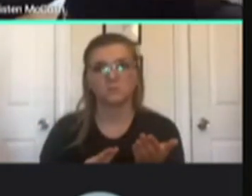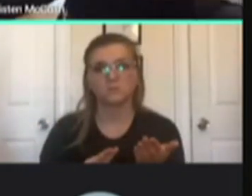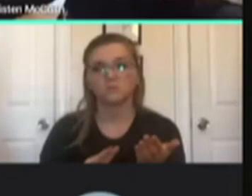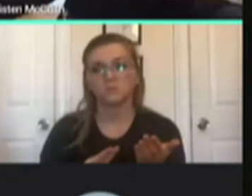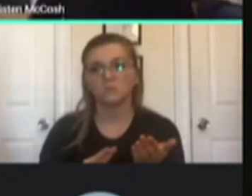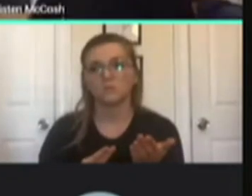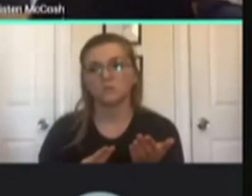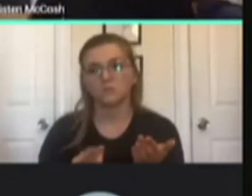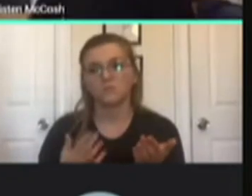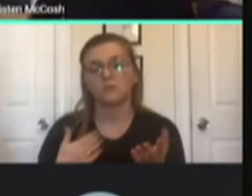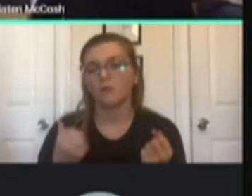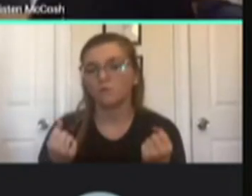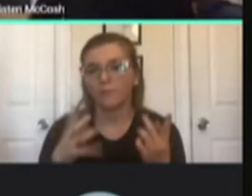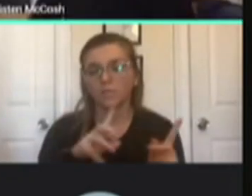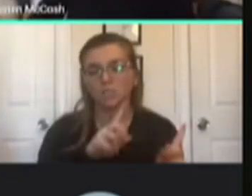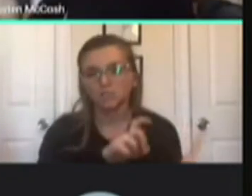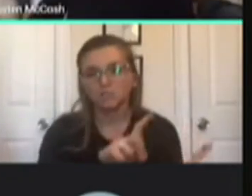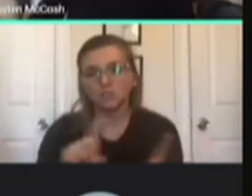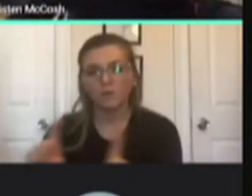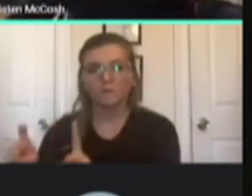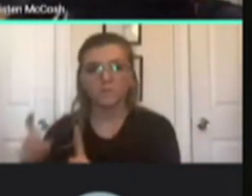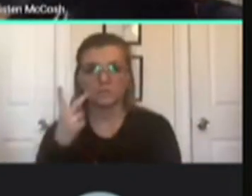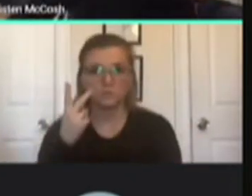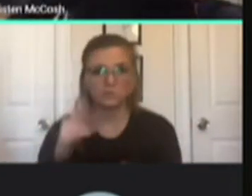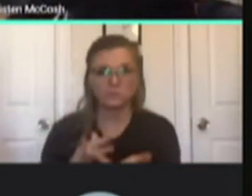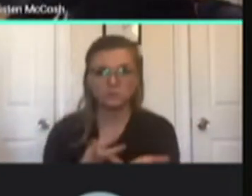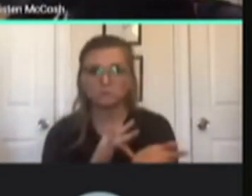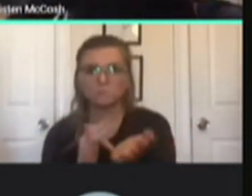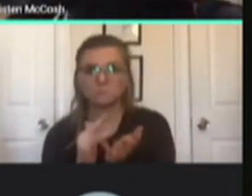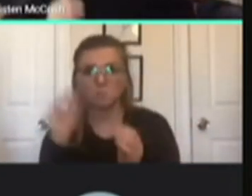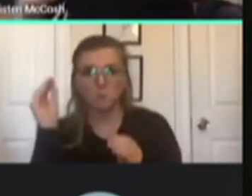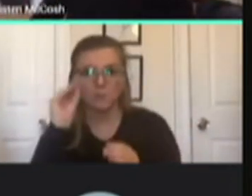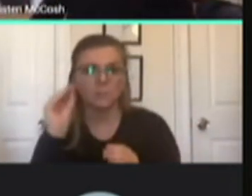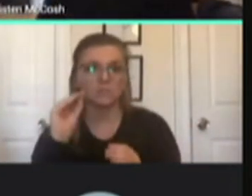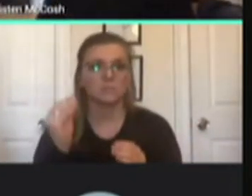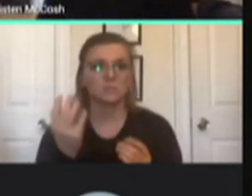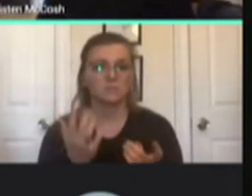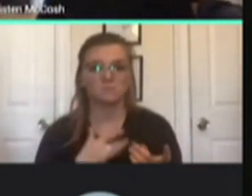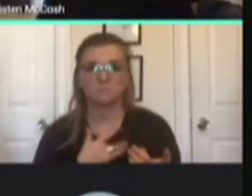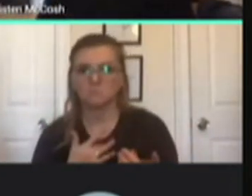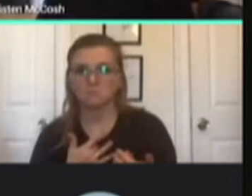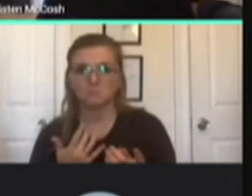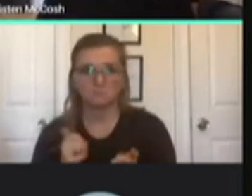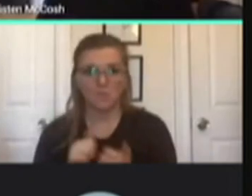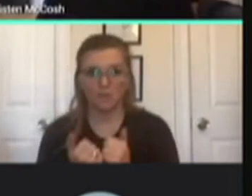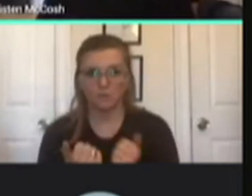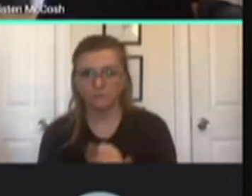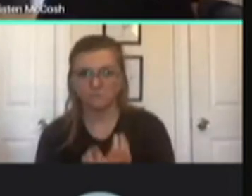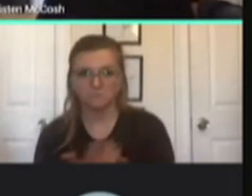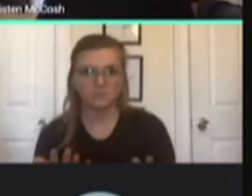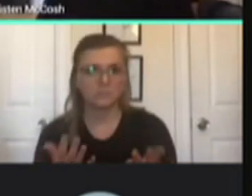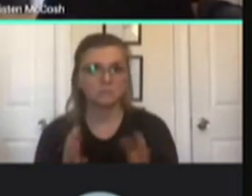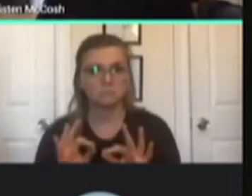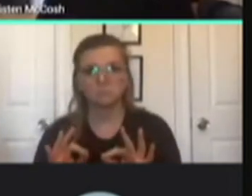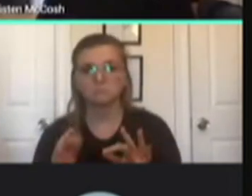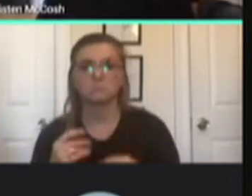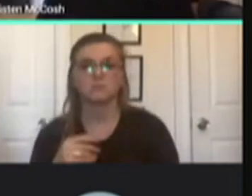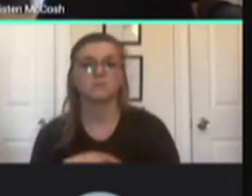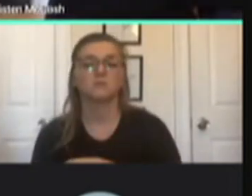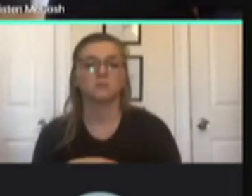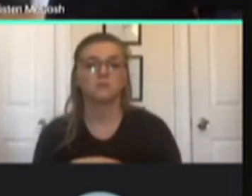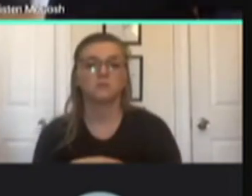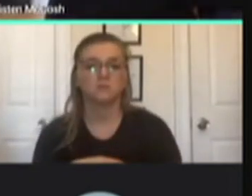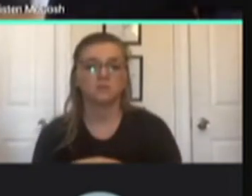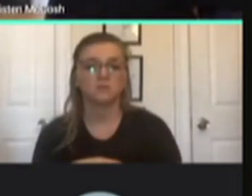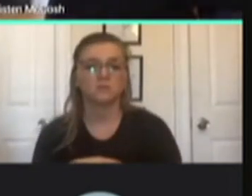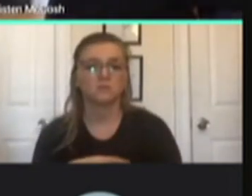surveys, kind of asking people's opinion as to where they stand and how they're feeling amidst, I think, week 10 of